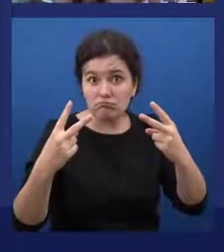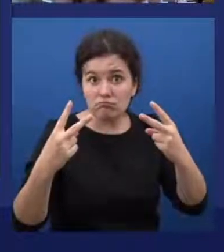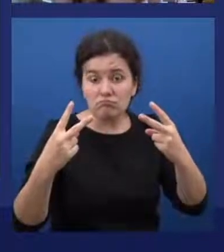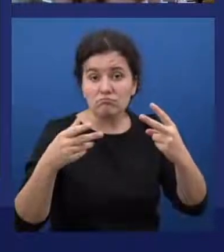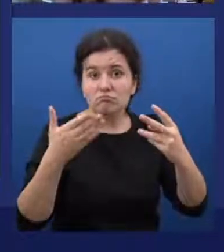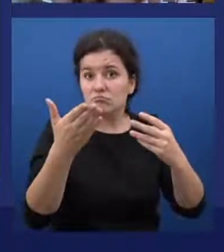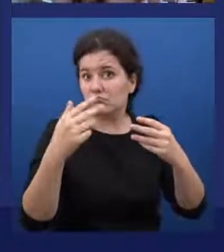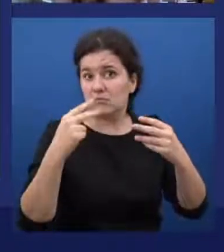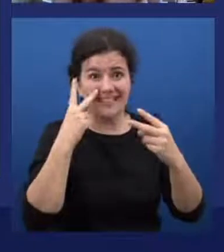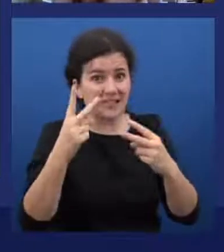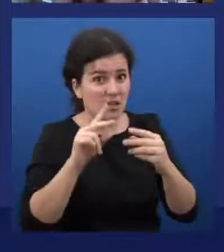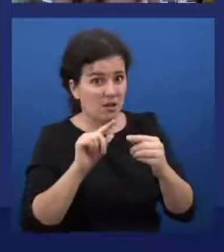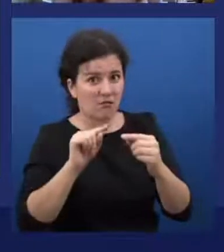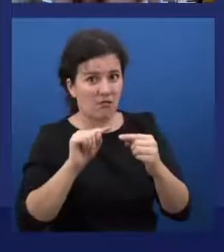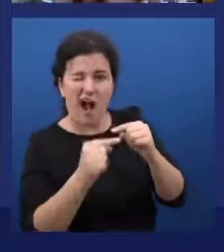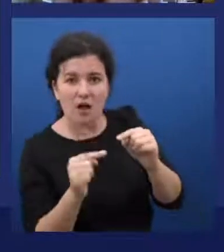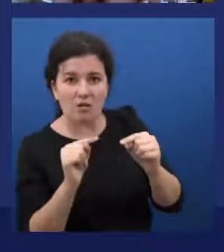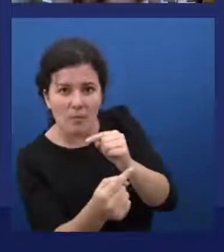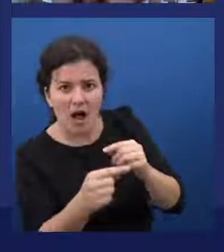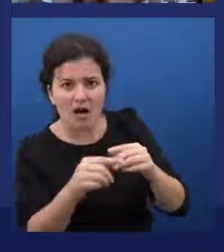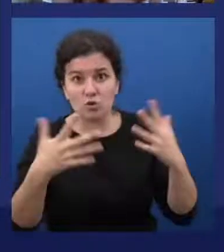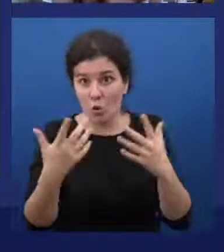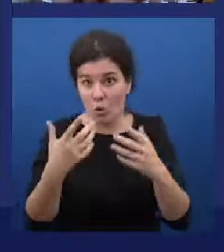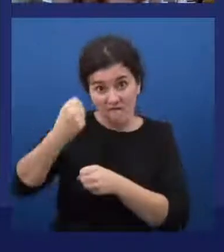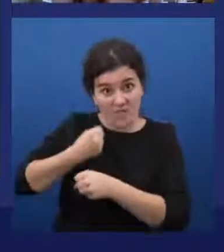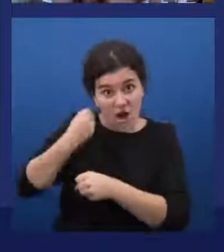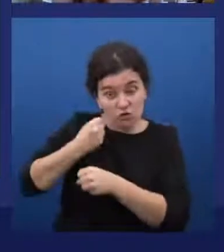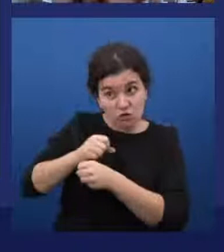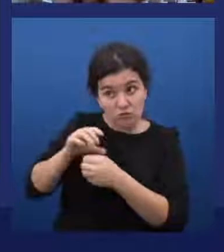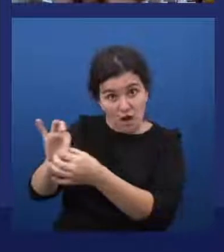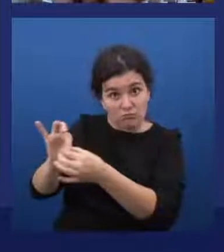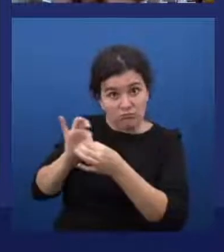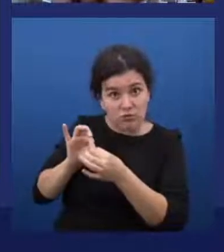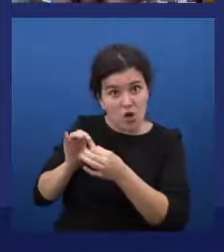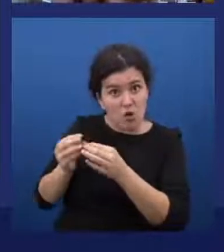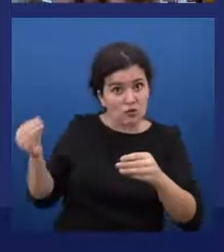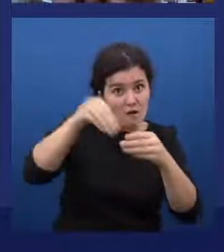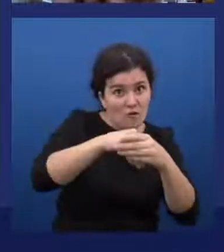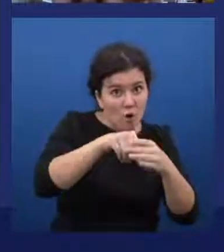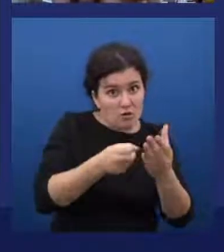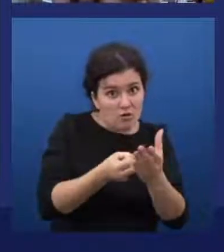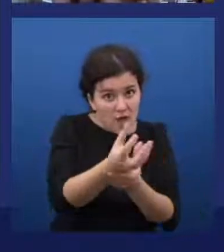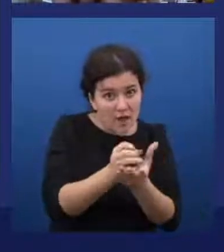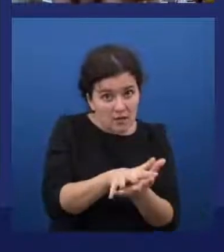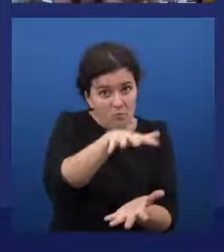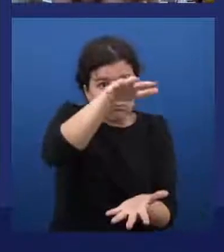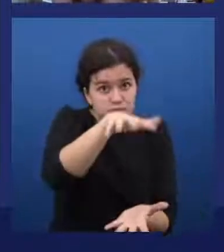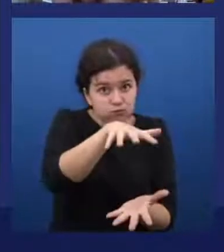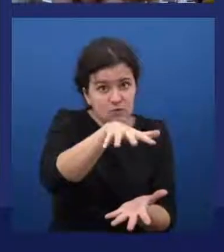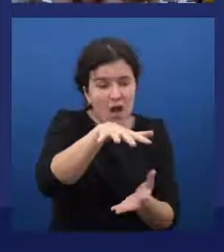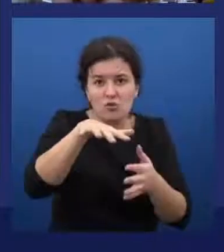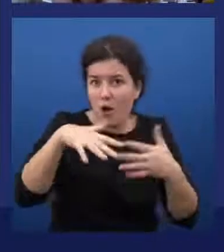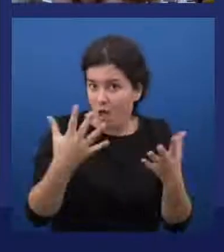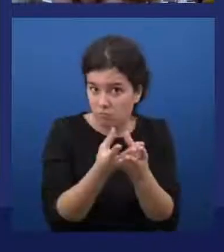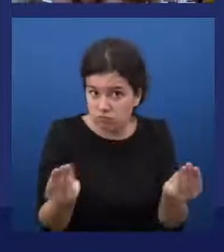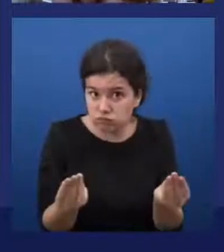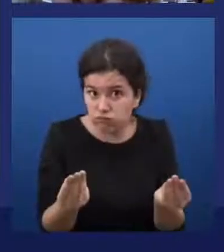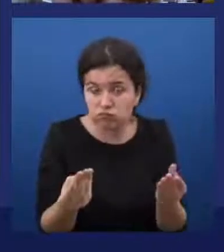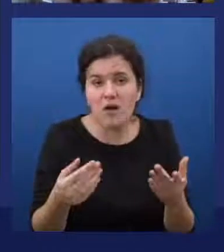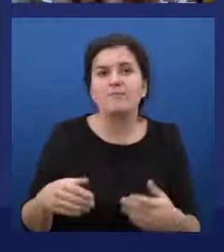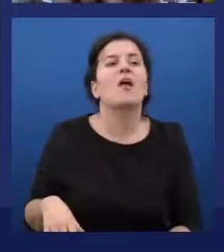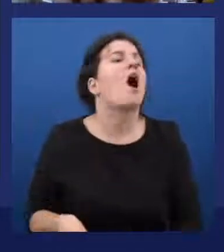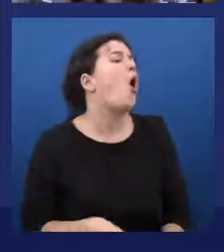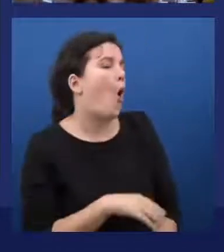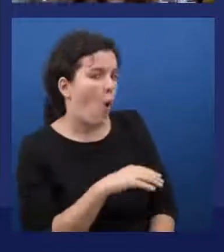maybe to do something with the data and send it off to the user? Yeah, that's a good question. You definitely can